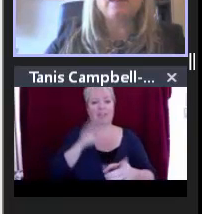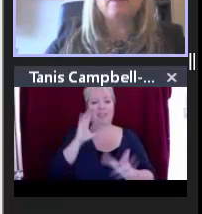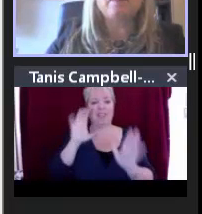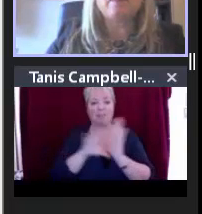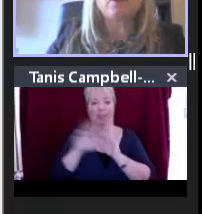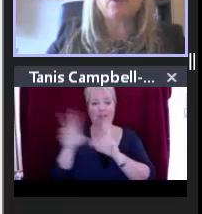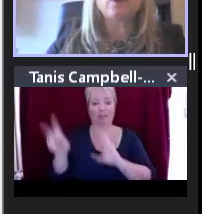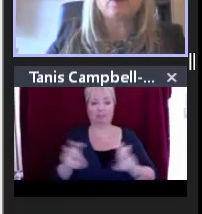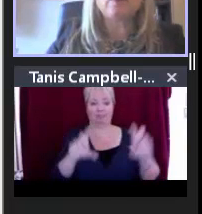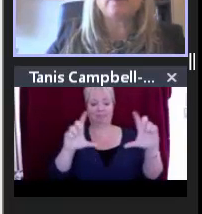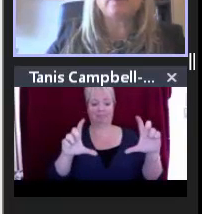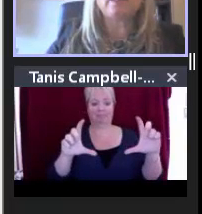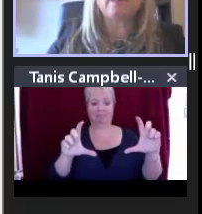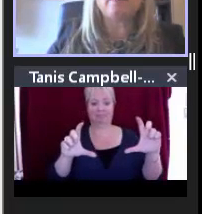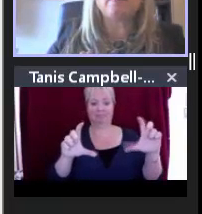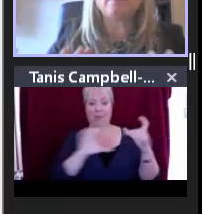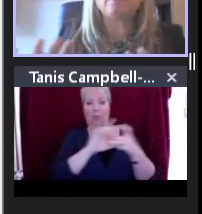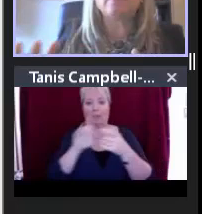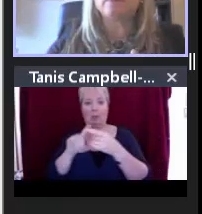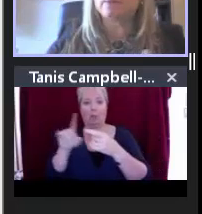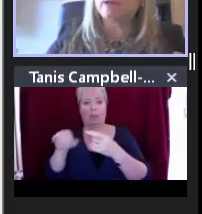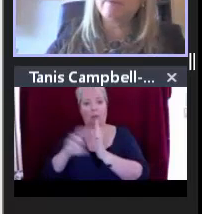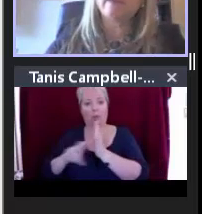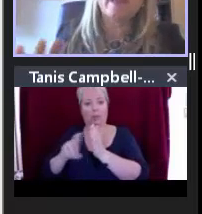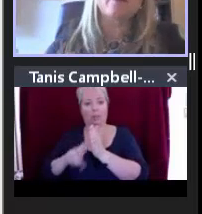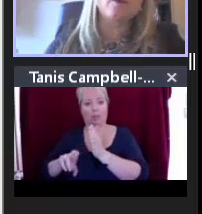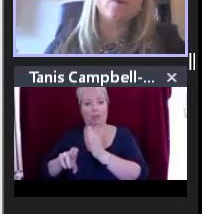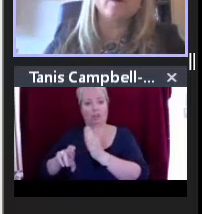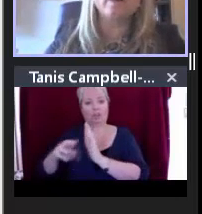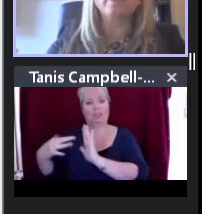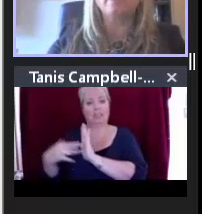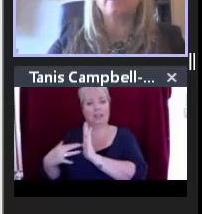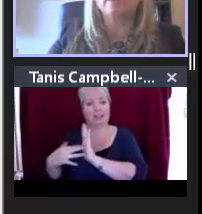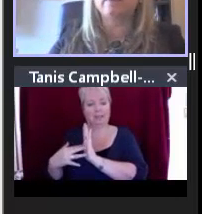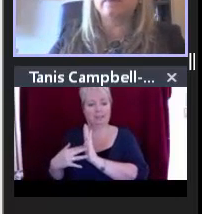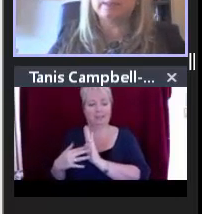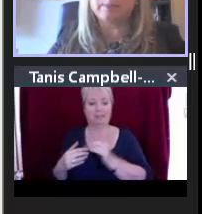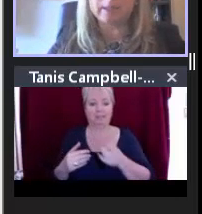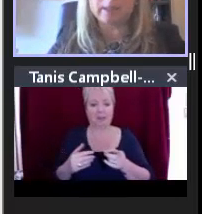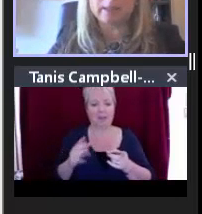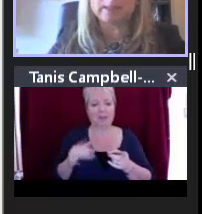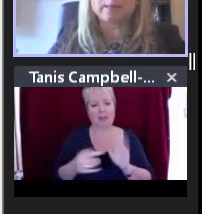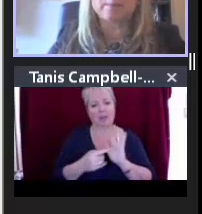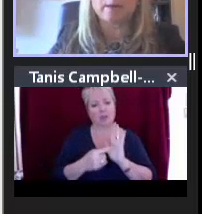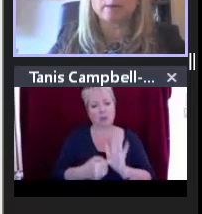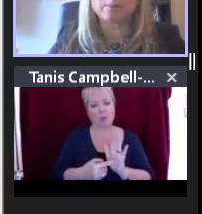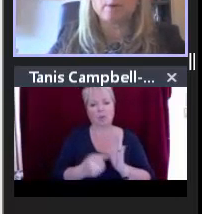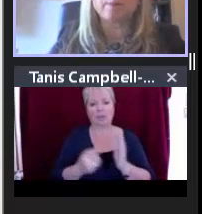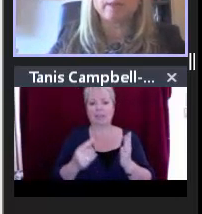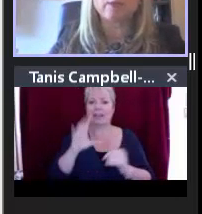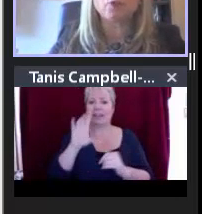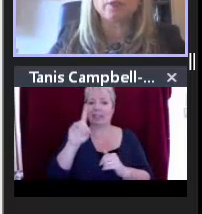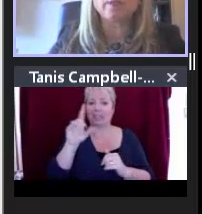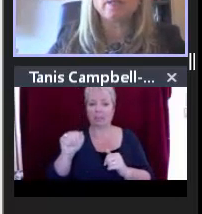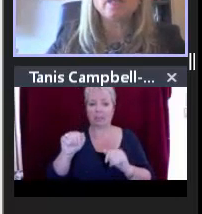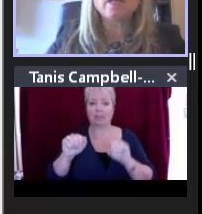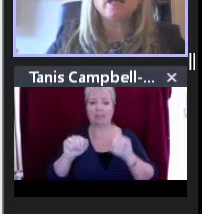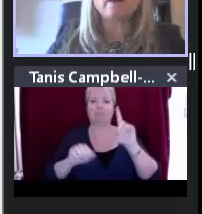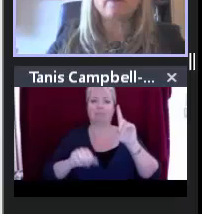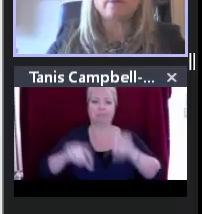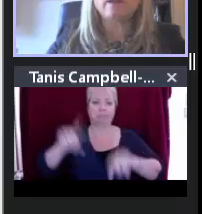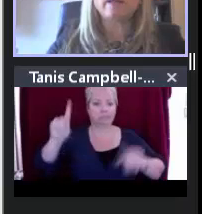and it shows the kind of the category of disabilities among our